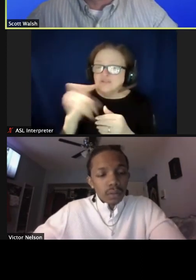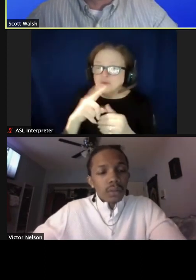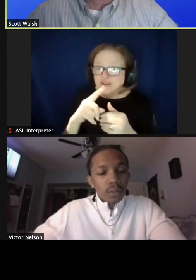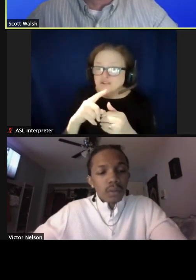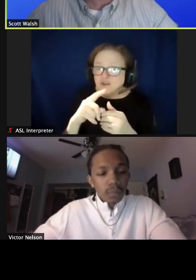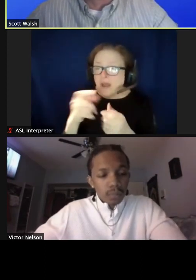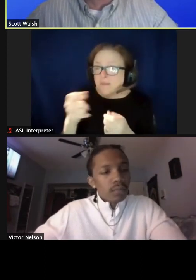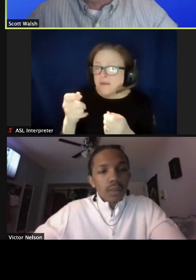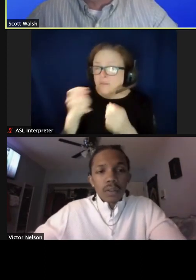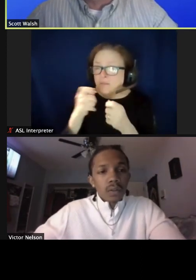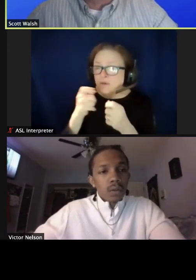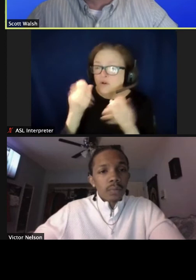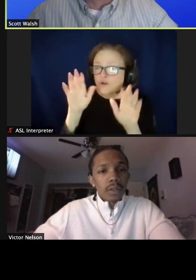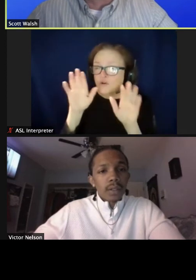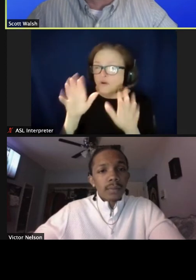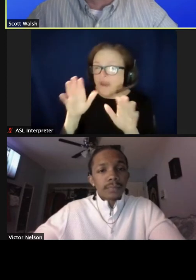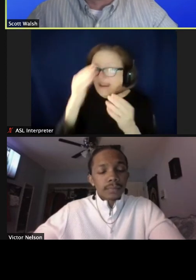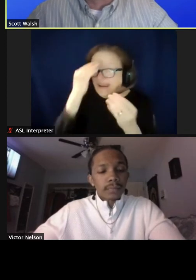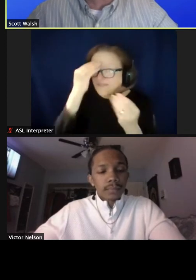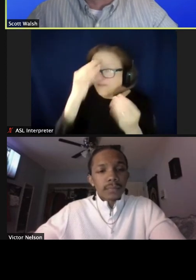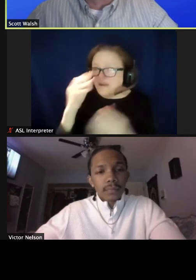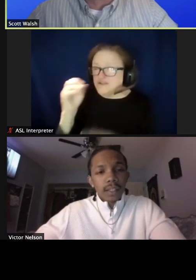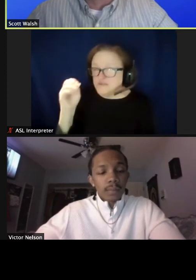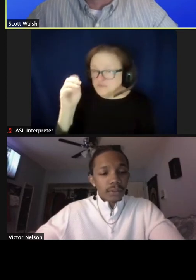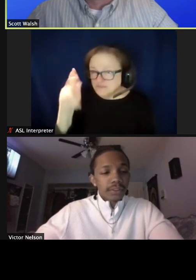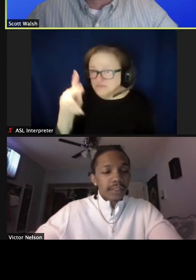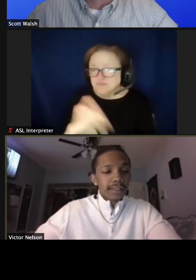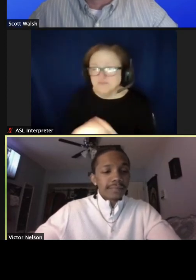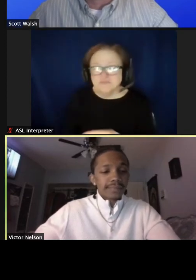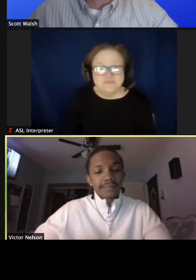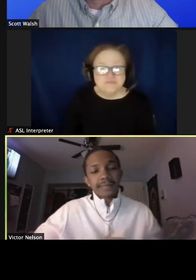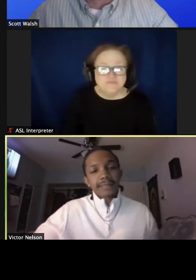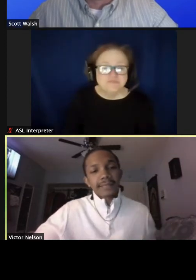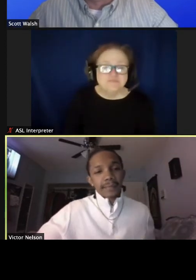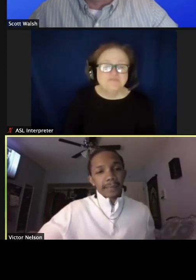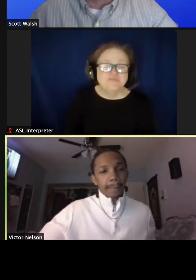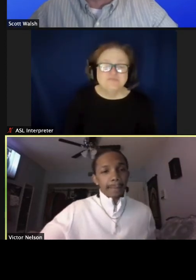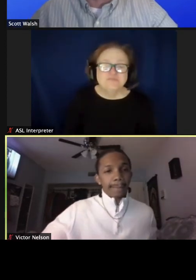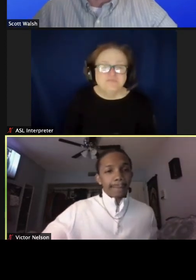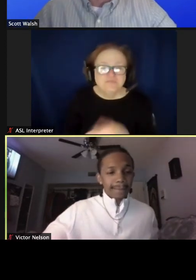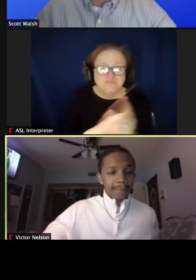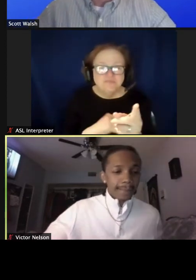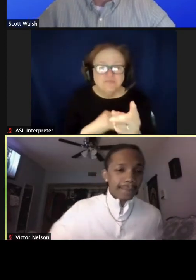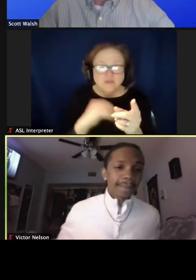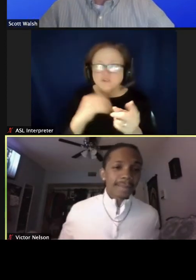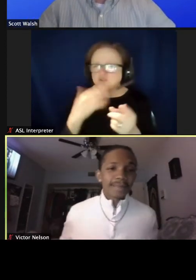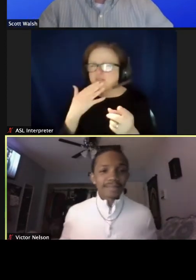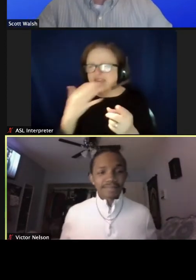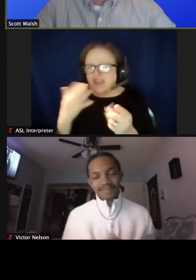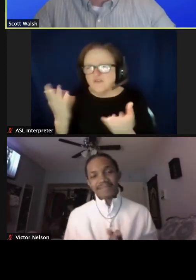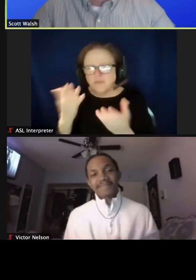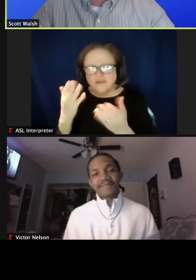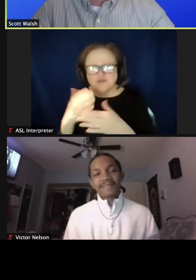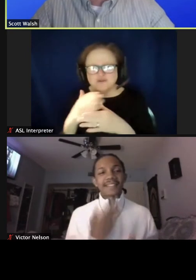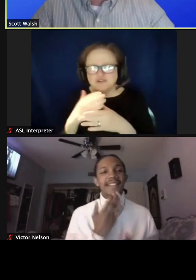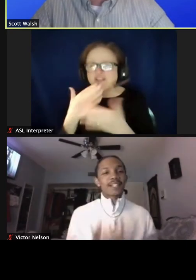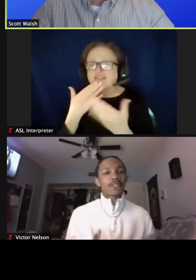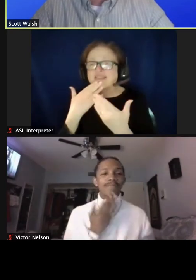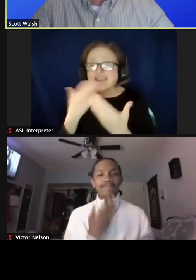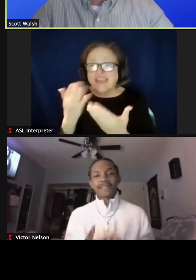some great information that you have. Thank you so much for being here, for sharing that. That was, thank you.